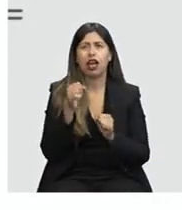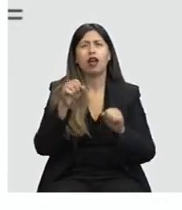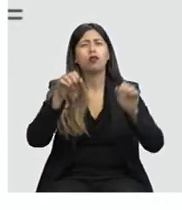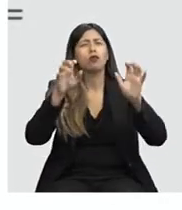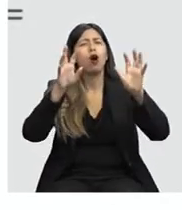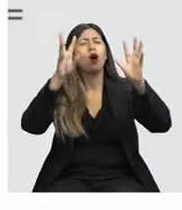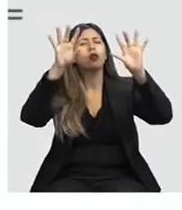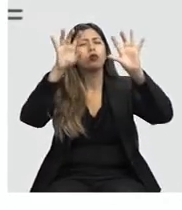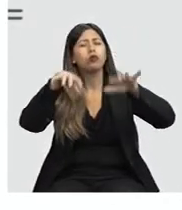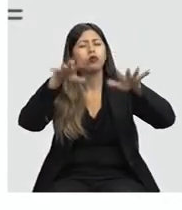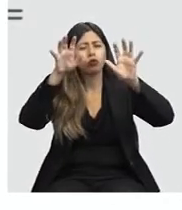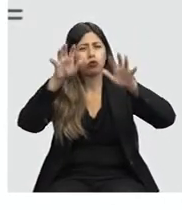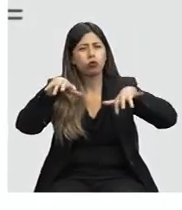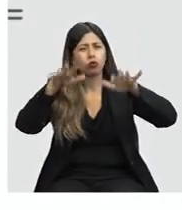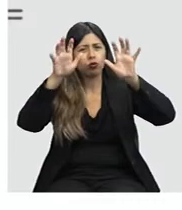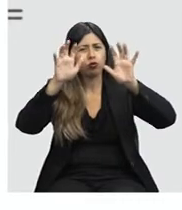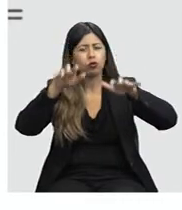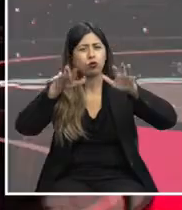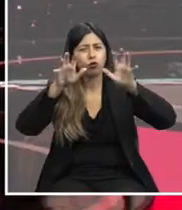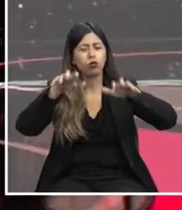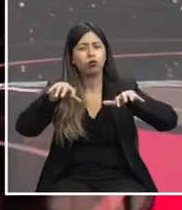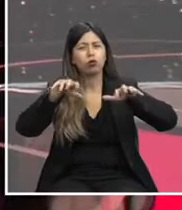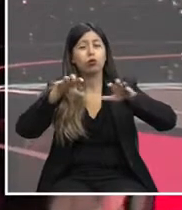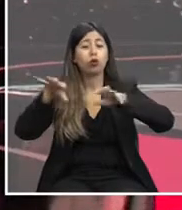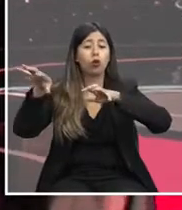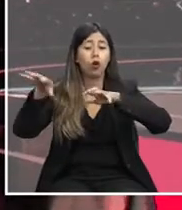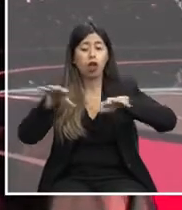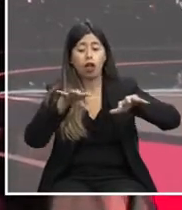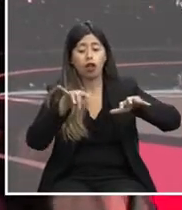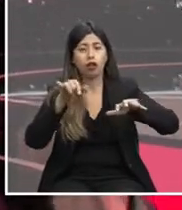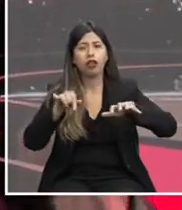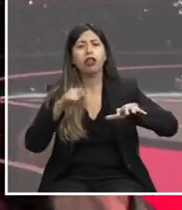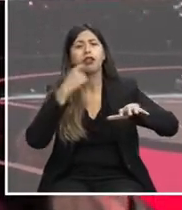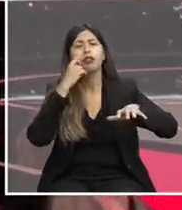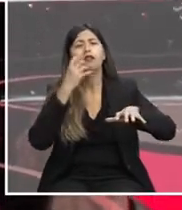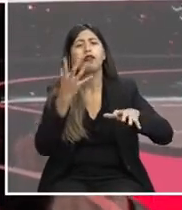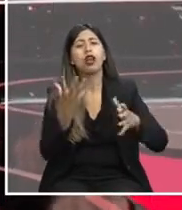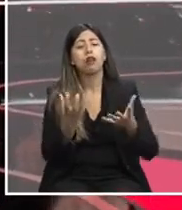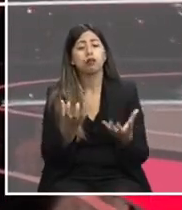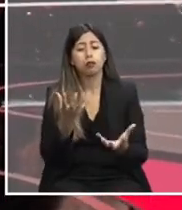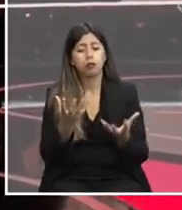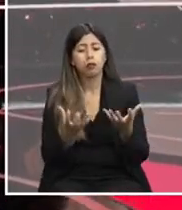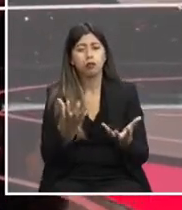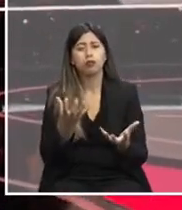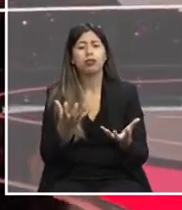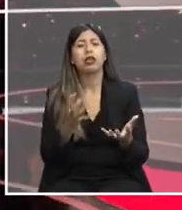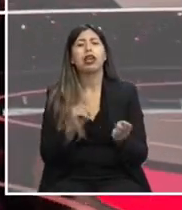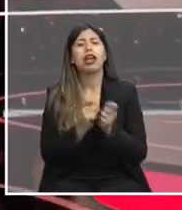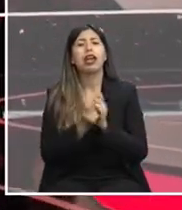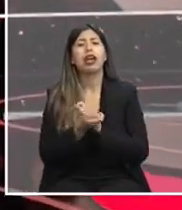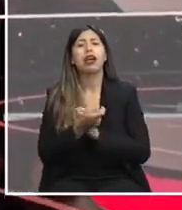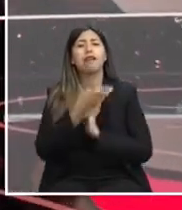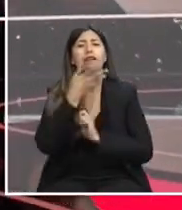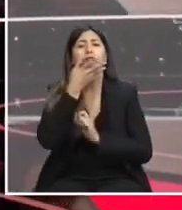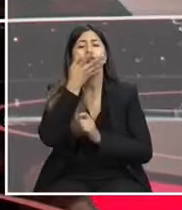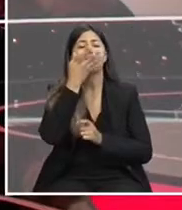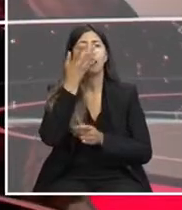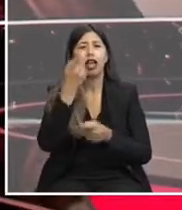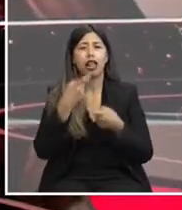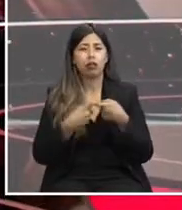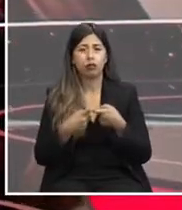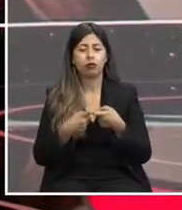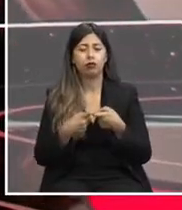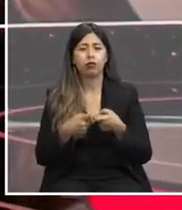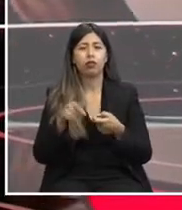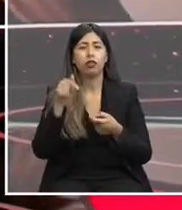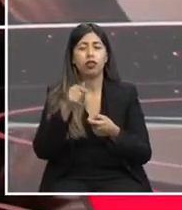ice, and that glacier flows down the landscape. And we talk about glacier health as something called glacier mass balance, which you can